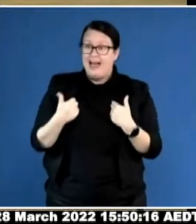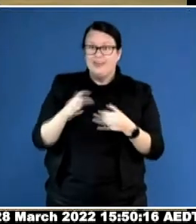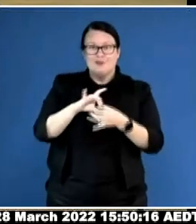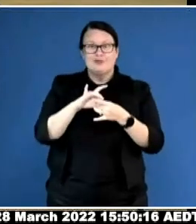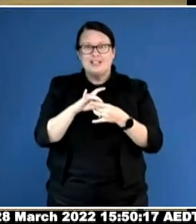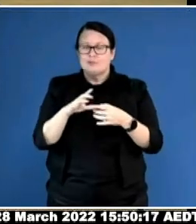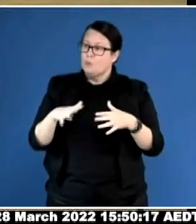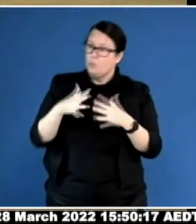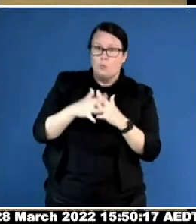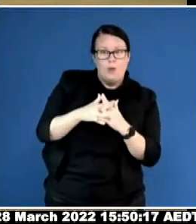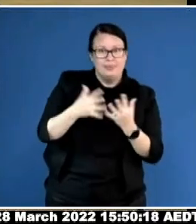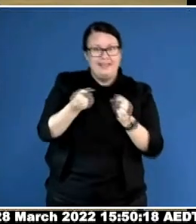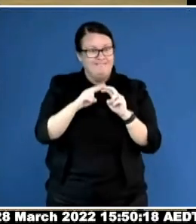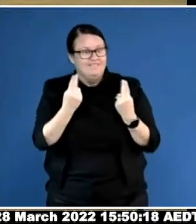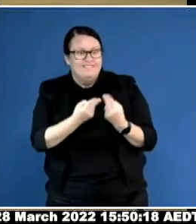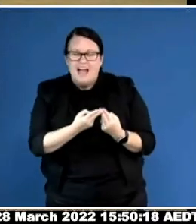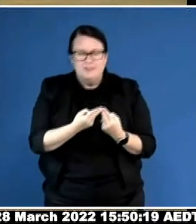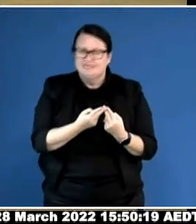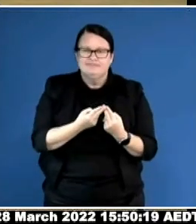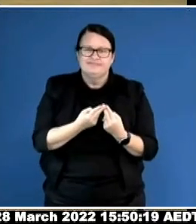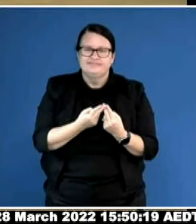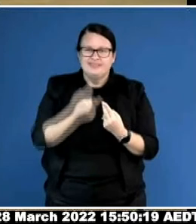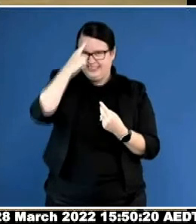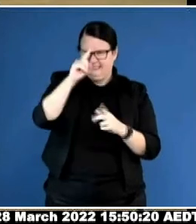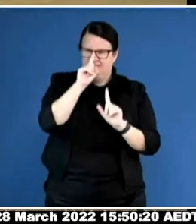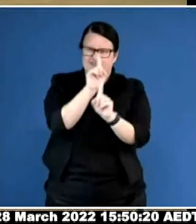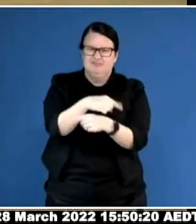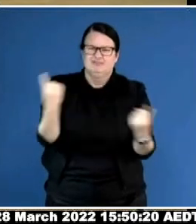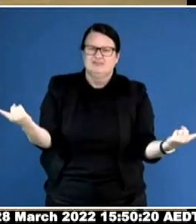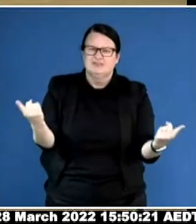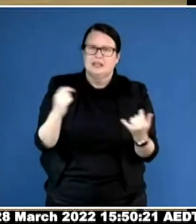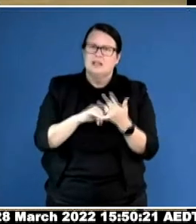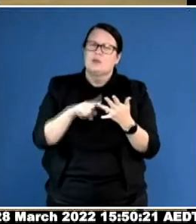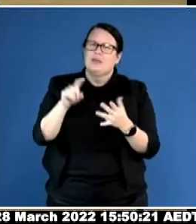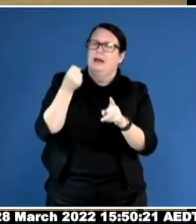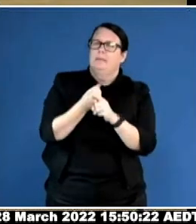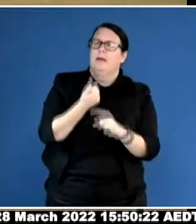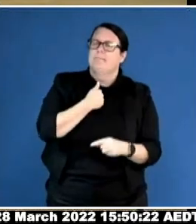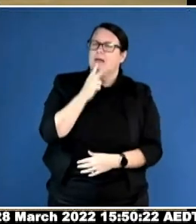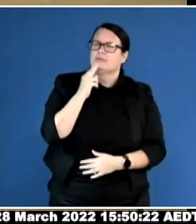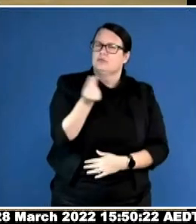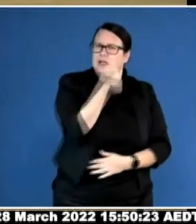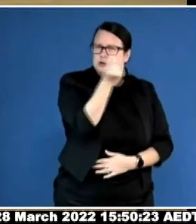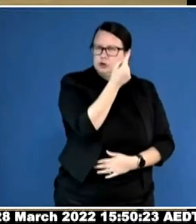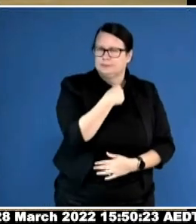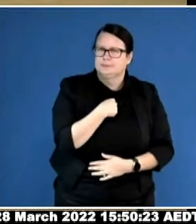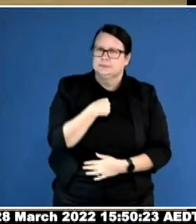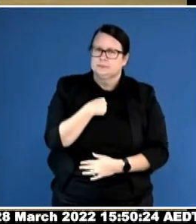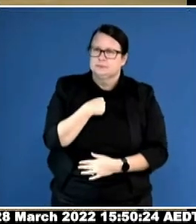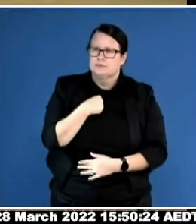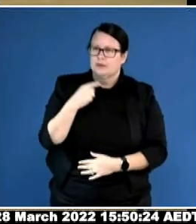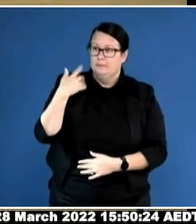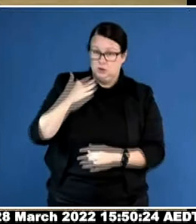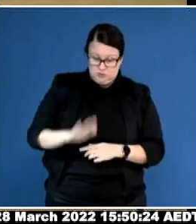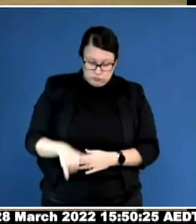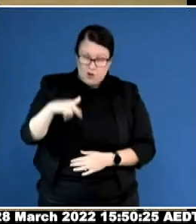and a family of my own. And maybe that influenced the kind of relationships I experienced. When you grow up being told that you're not going